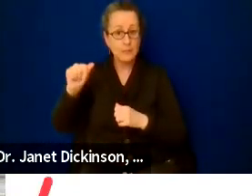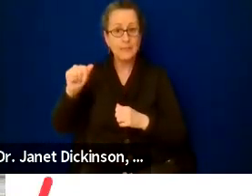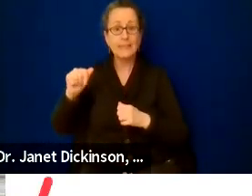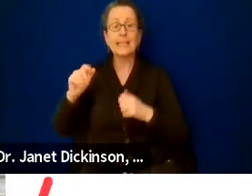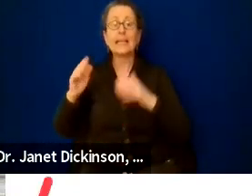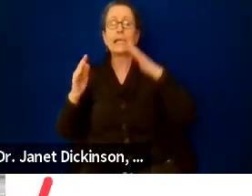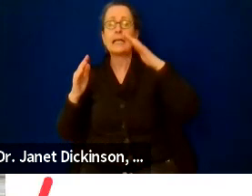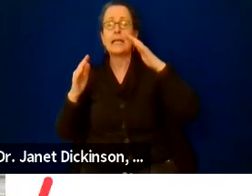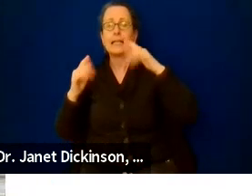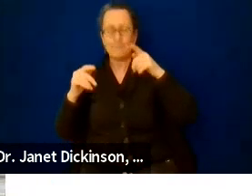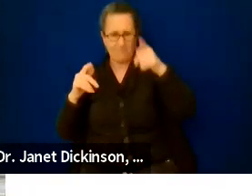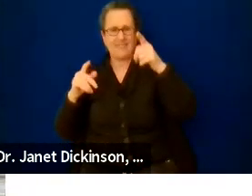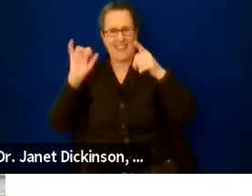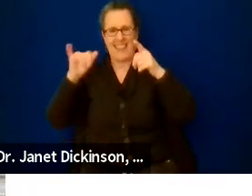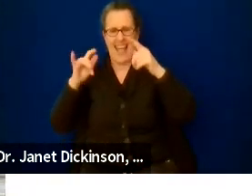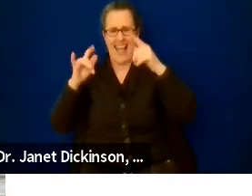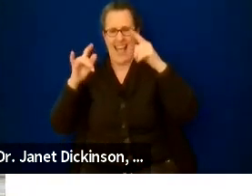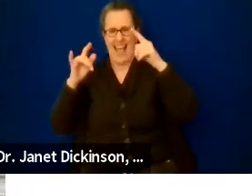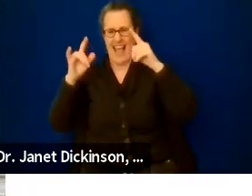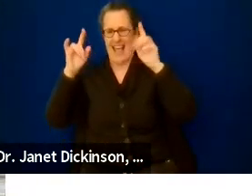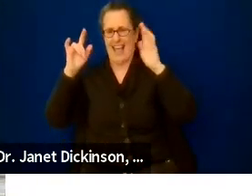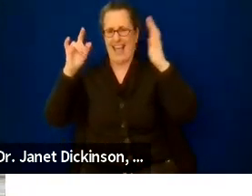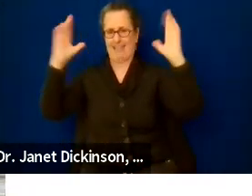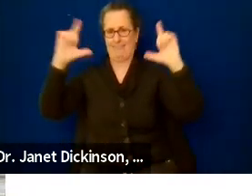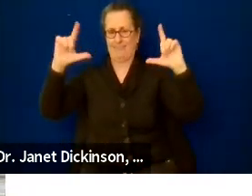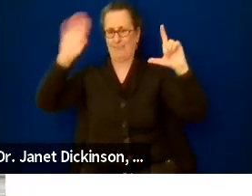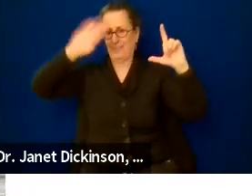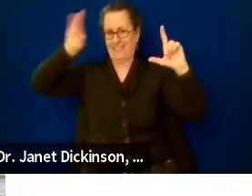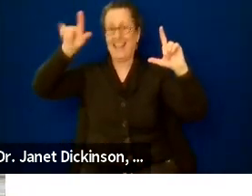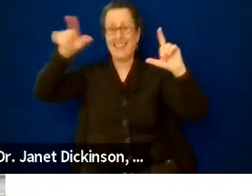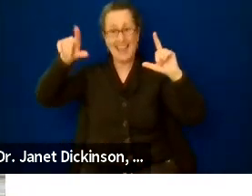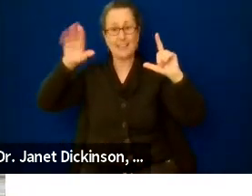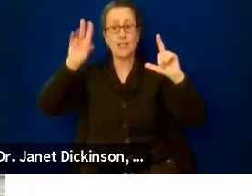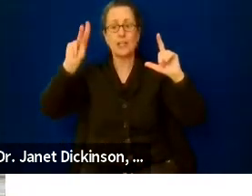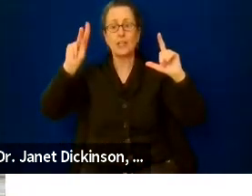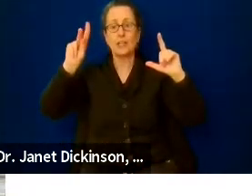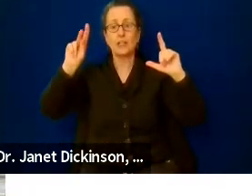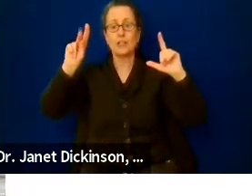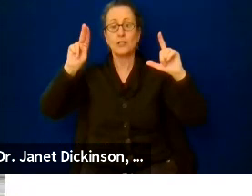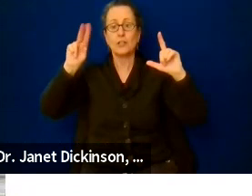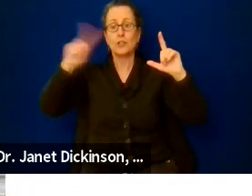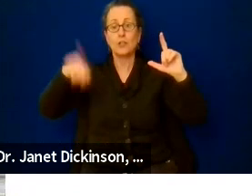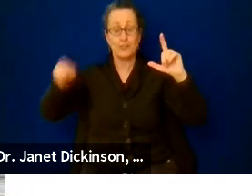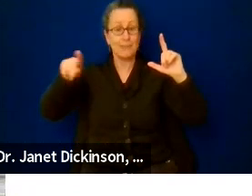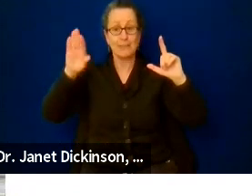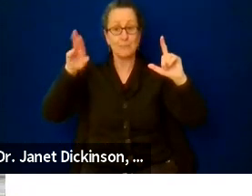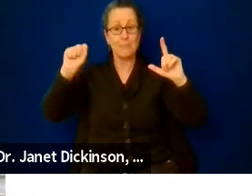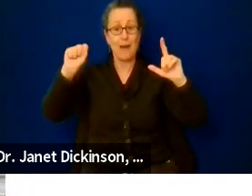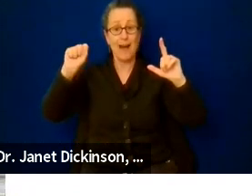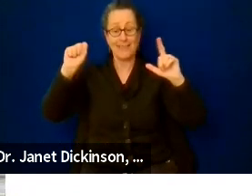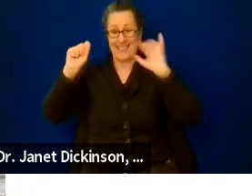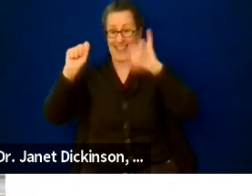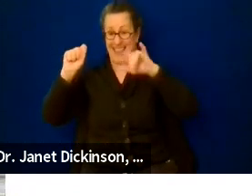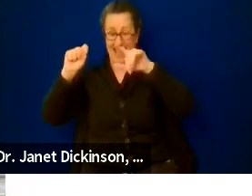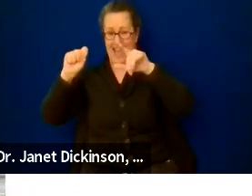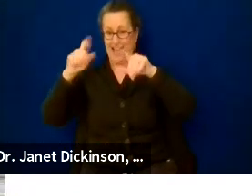just grab this real quick right here. This is the inside of a Kuzmeskis bus. You can see that the windows will be cracked every other